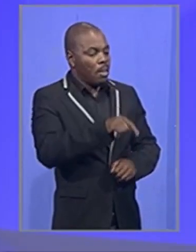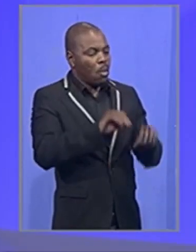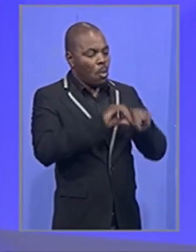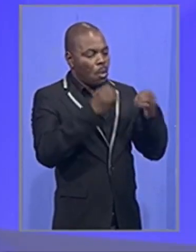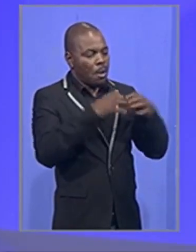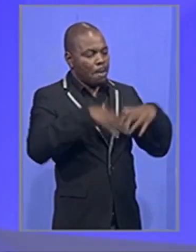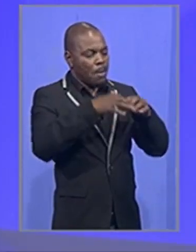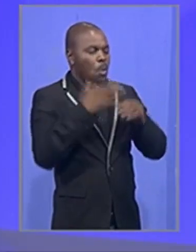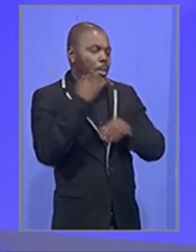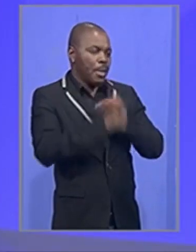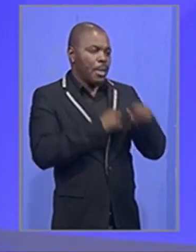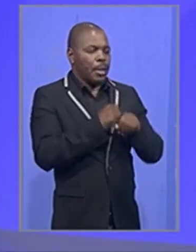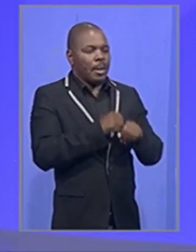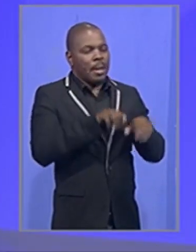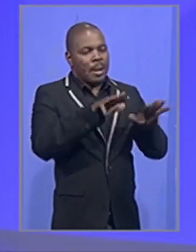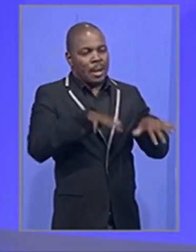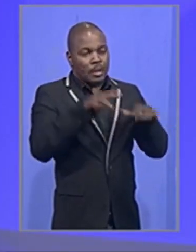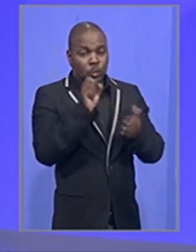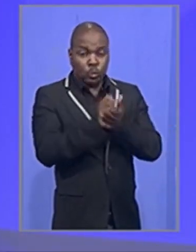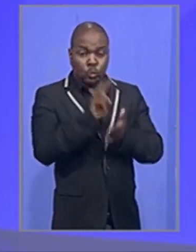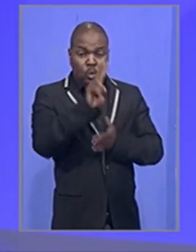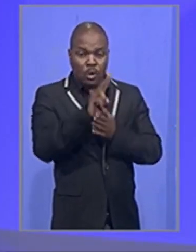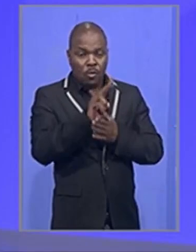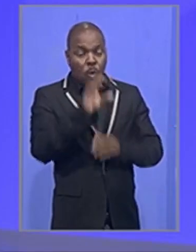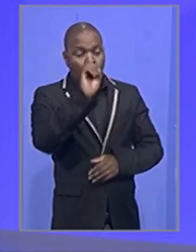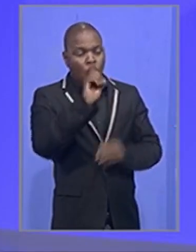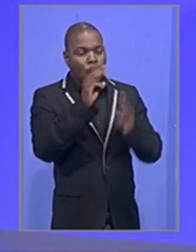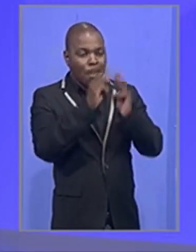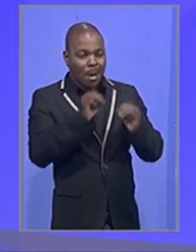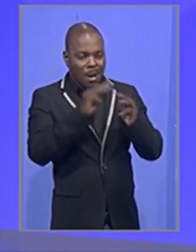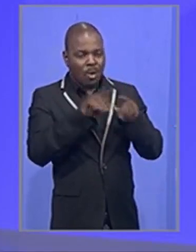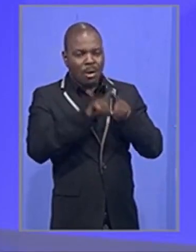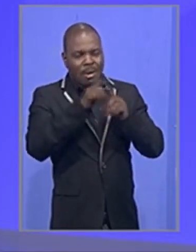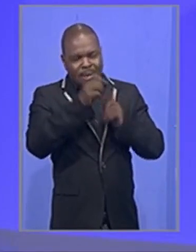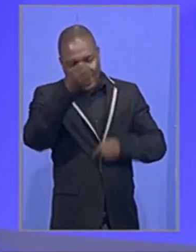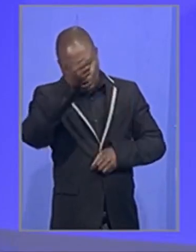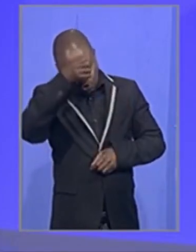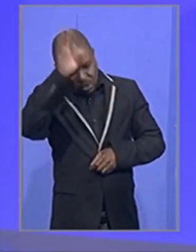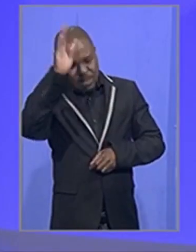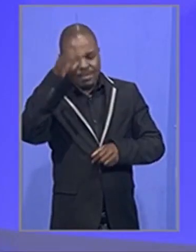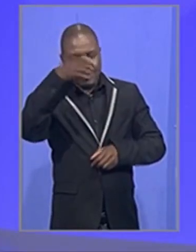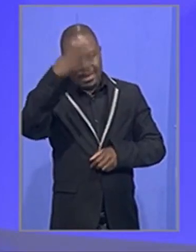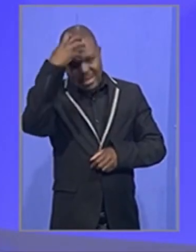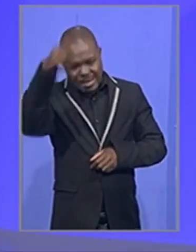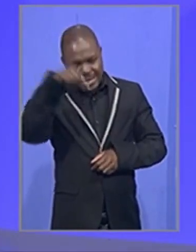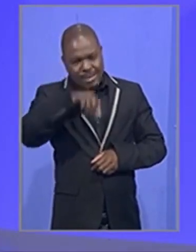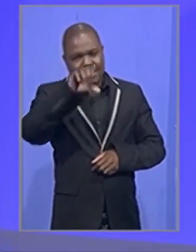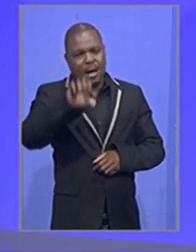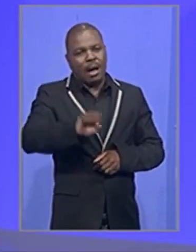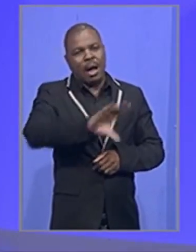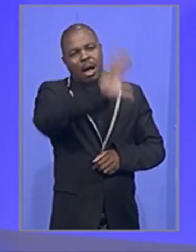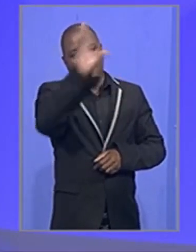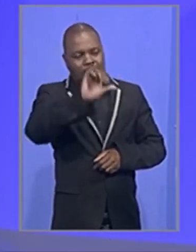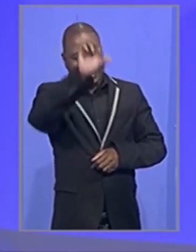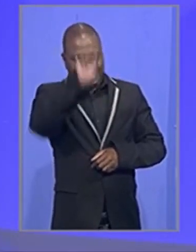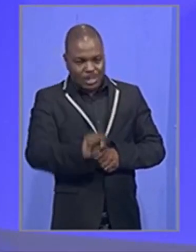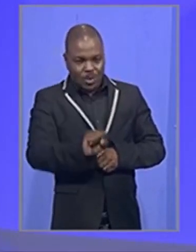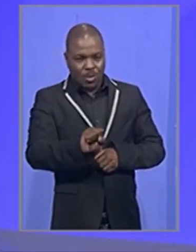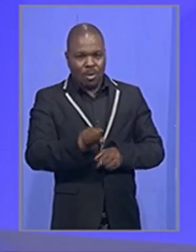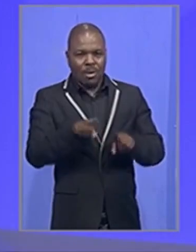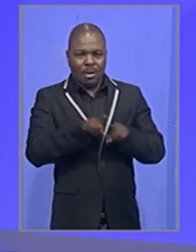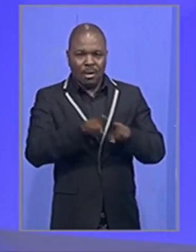1912 Mangaung Bloemfontein ho bile ho ina le marenana a karolo ena ya Afrika e ka borwa re bua ka